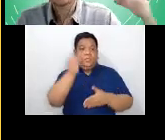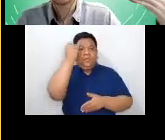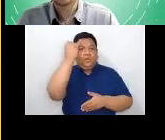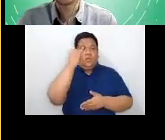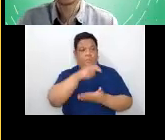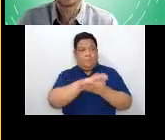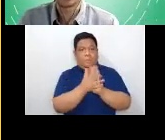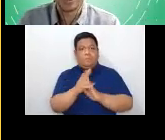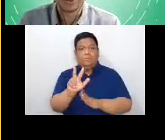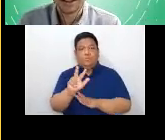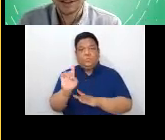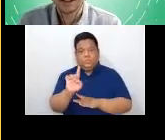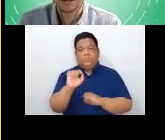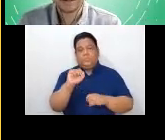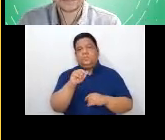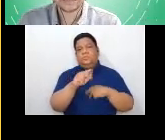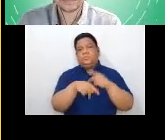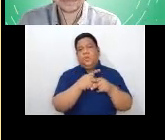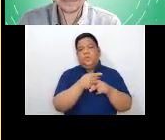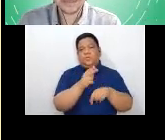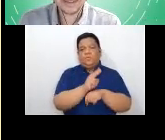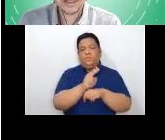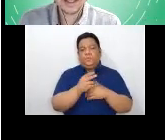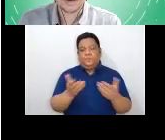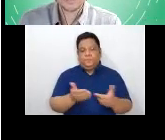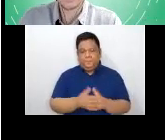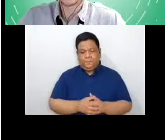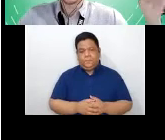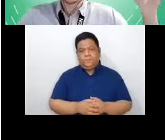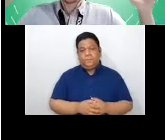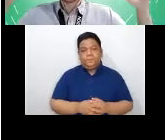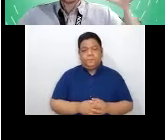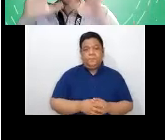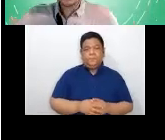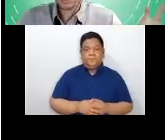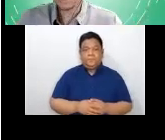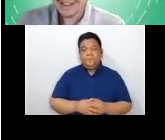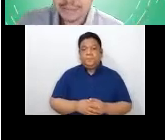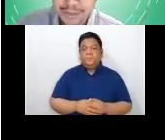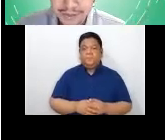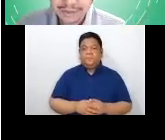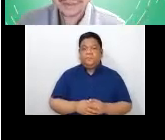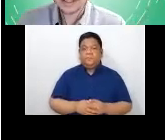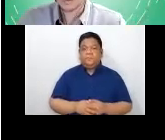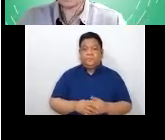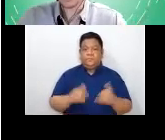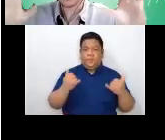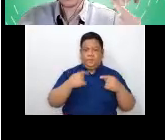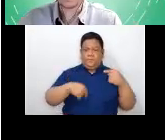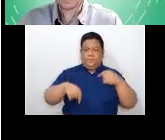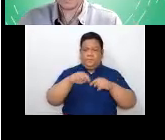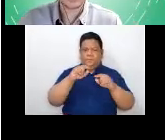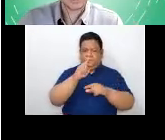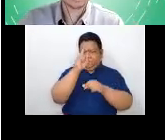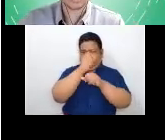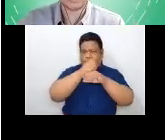the kind of software that these technologies use. Now, just to put it all back into perspective and to help us